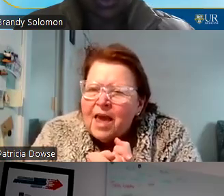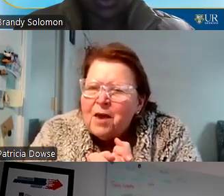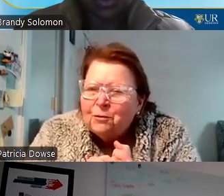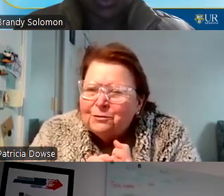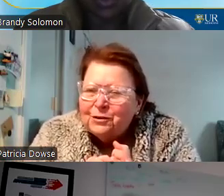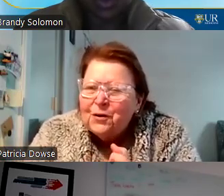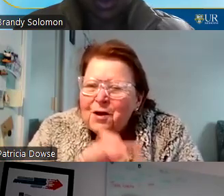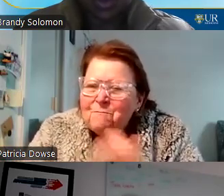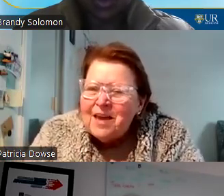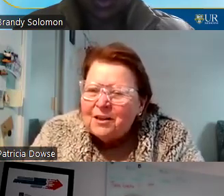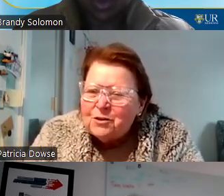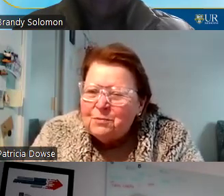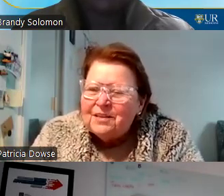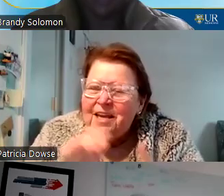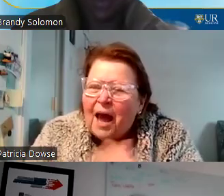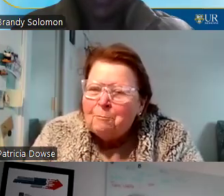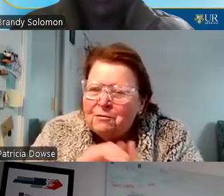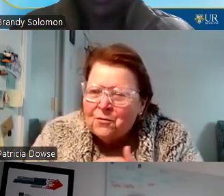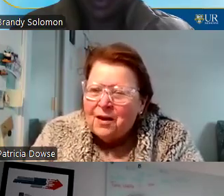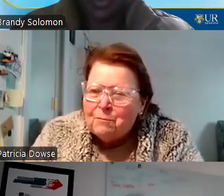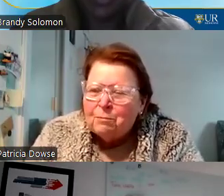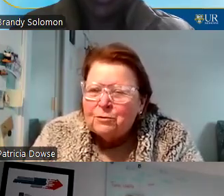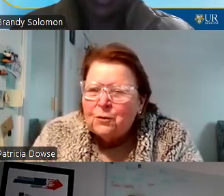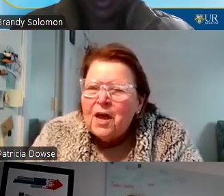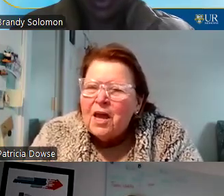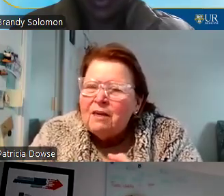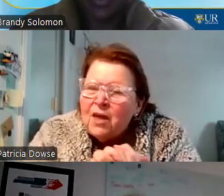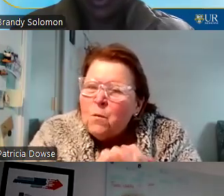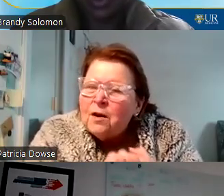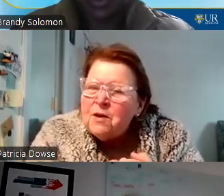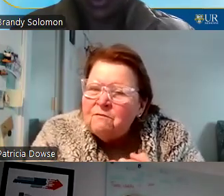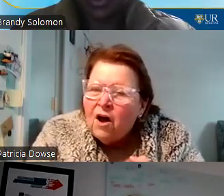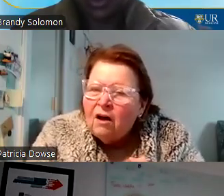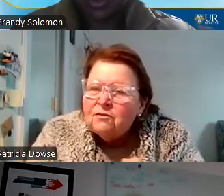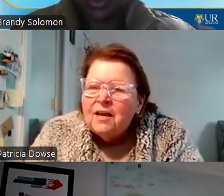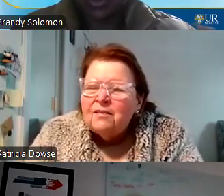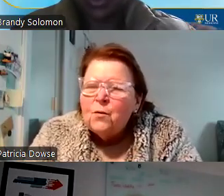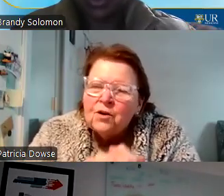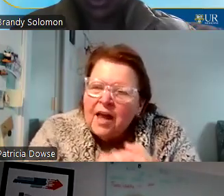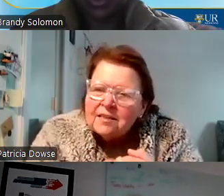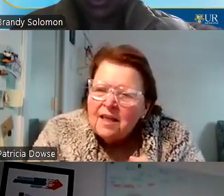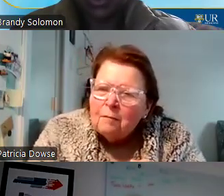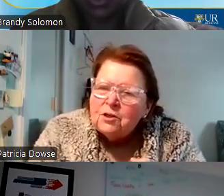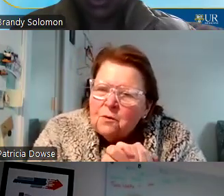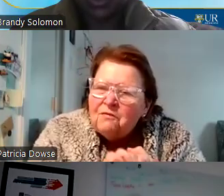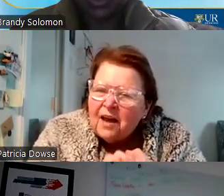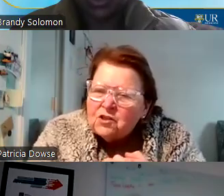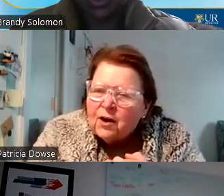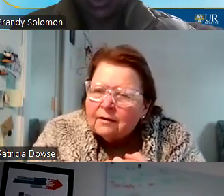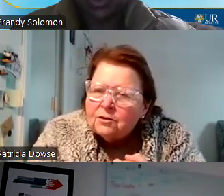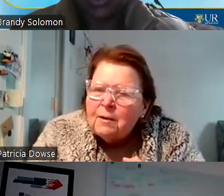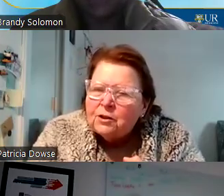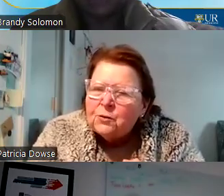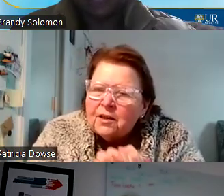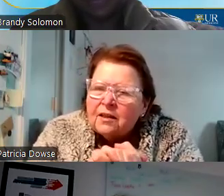ever be able to make eligibility happen for that people. So if they want to be involved, then we're going to ask them to do a fast